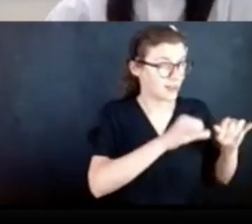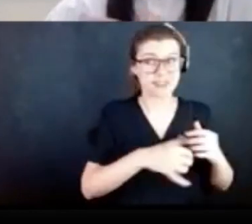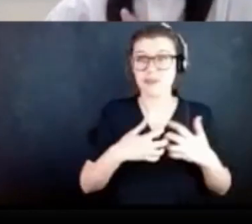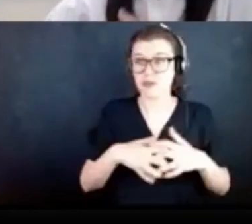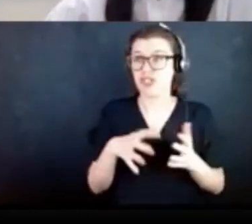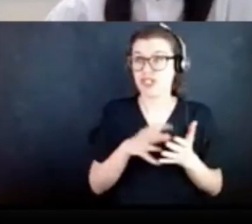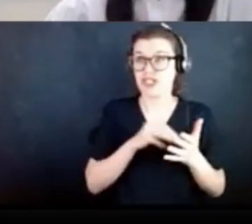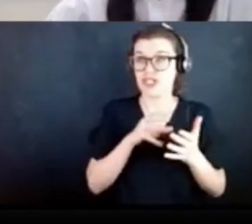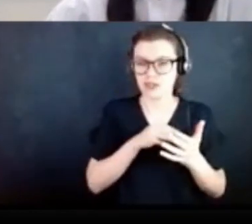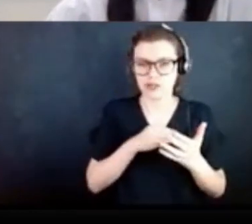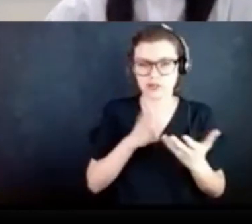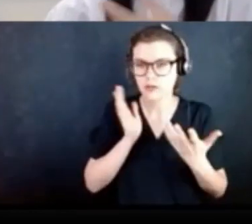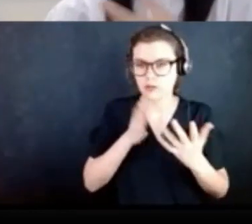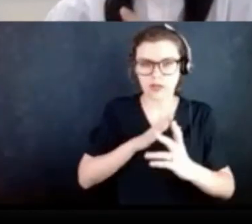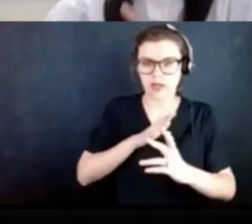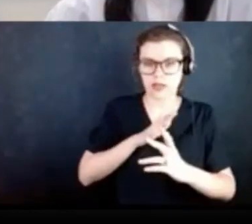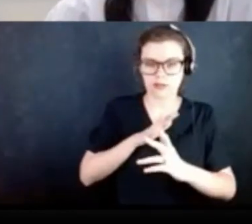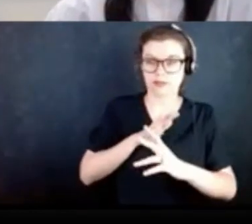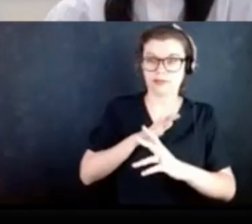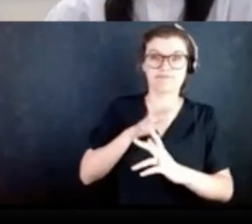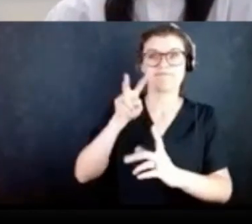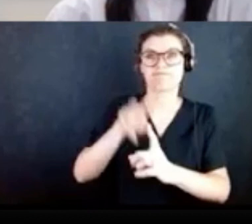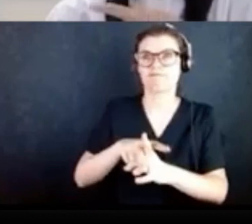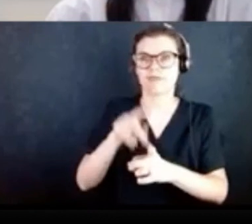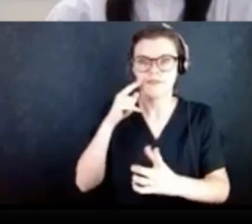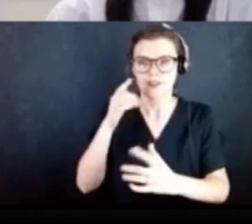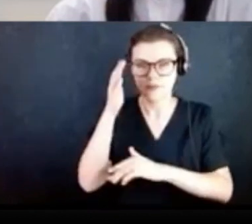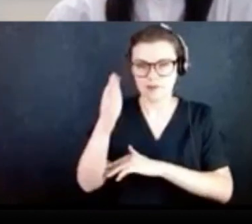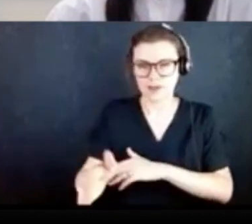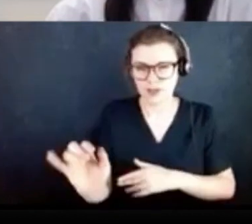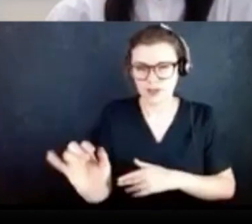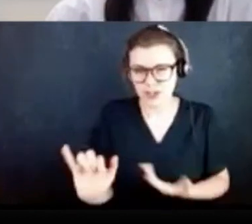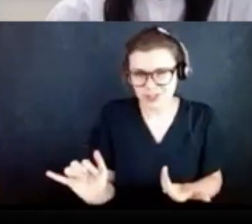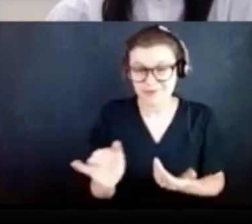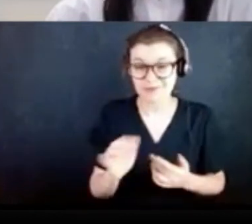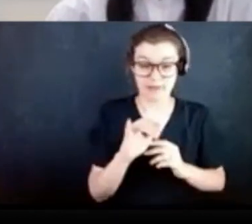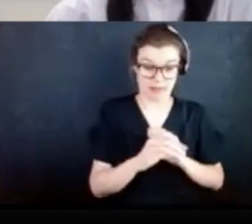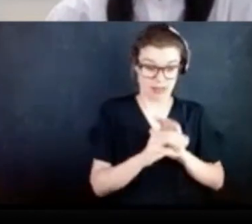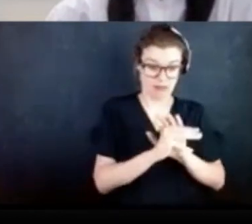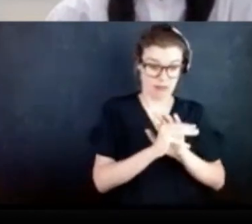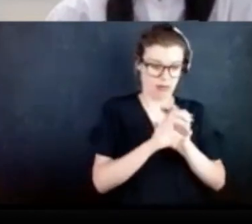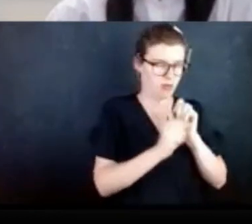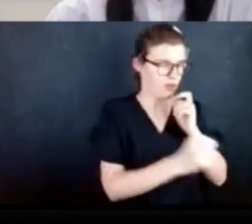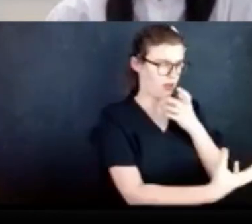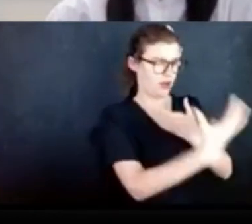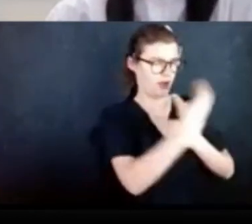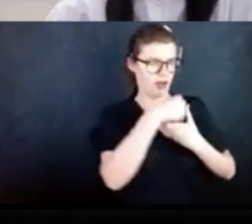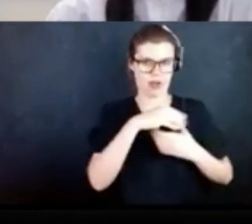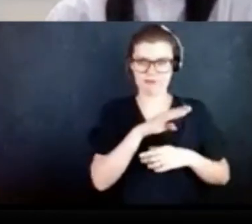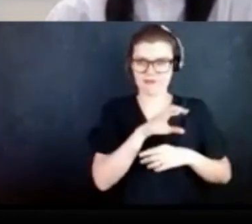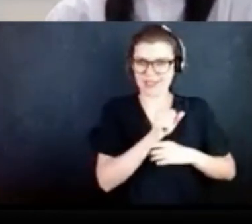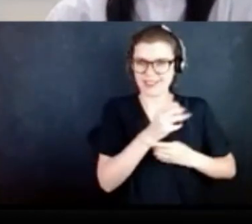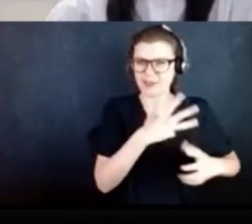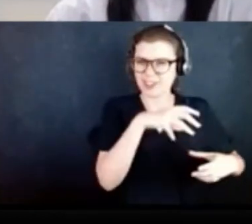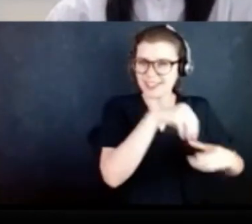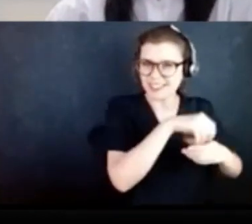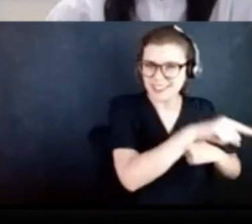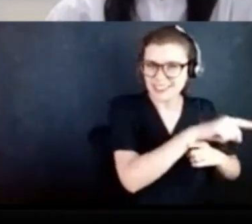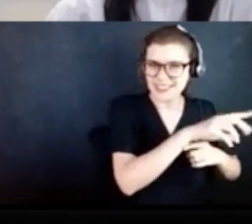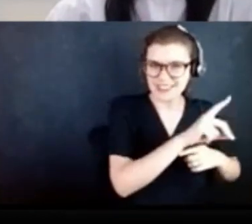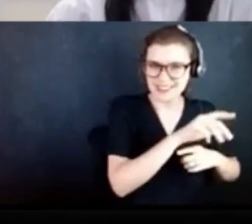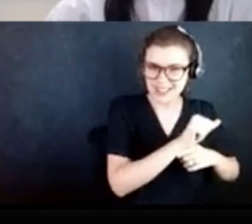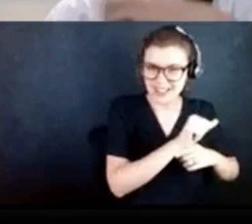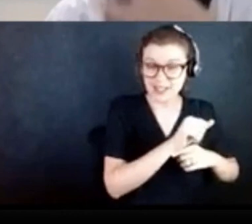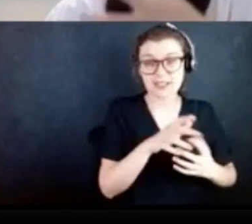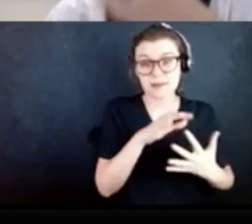deterministic problems such as machine learning research simulations are computationally expensive, especially on large training data